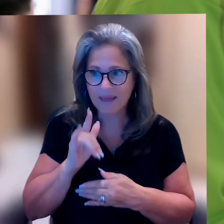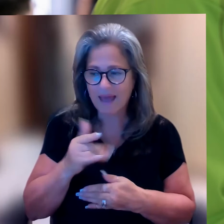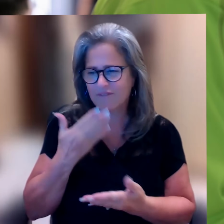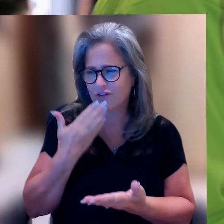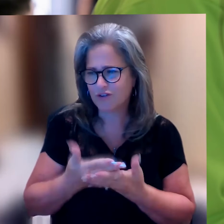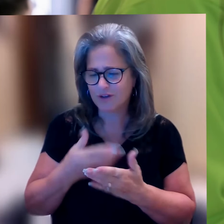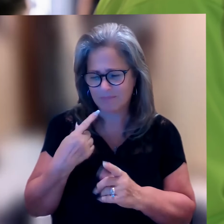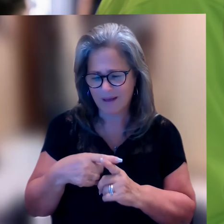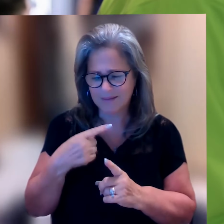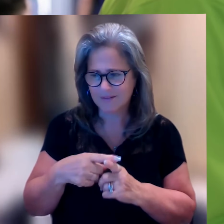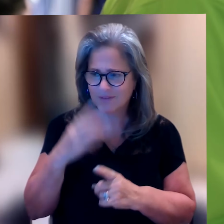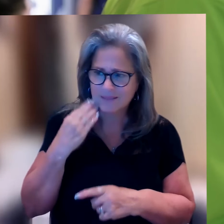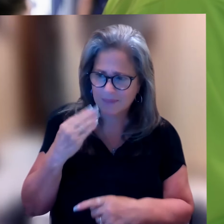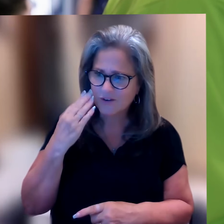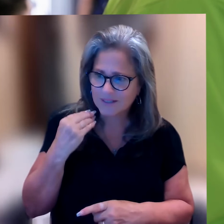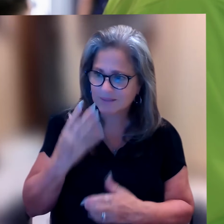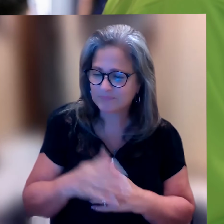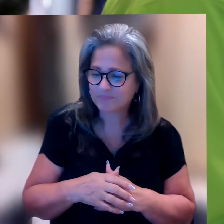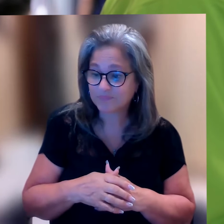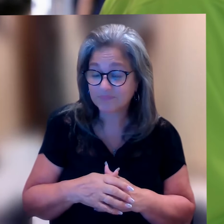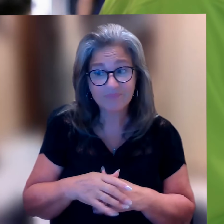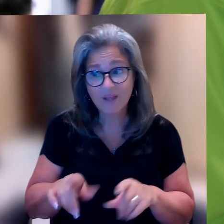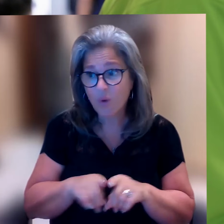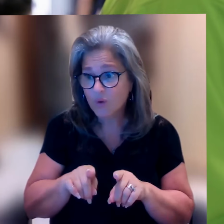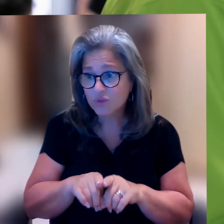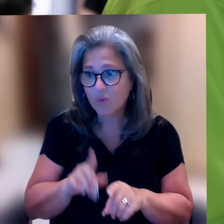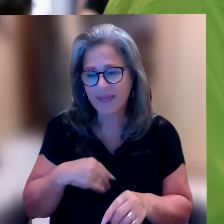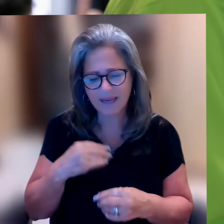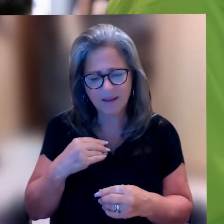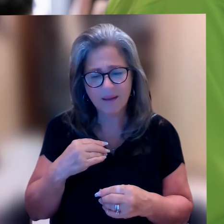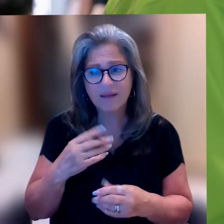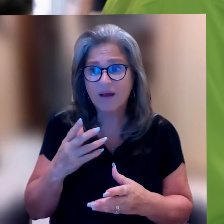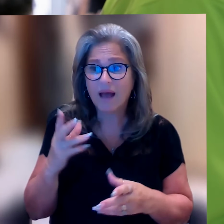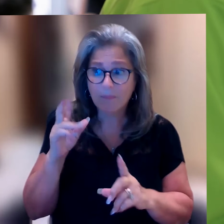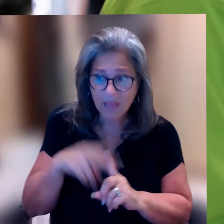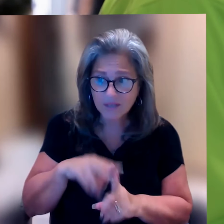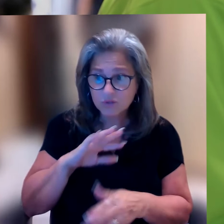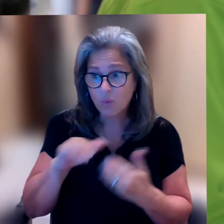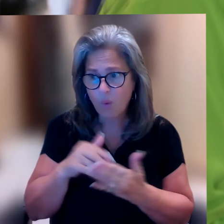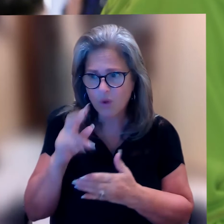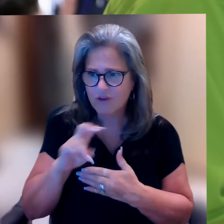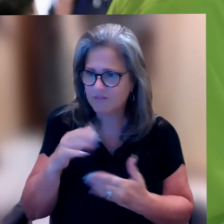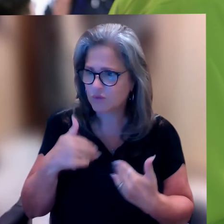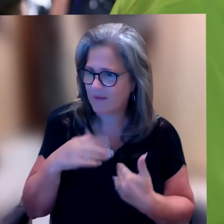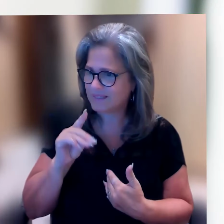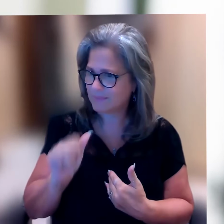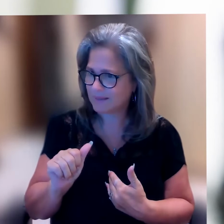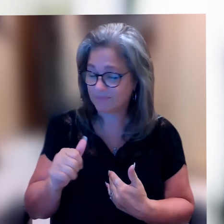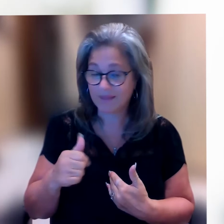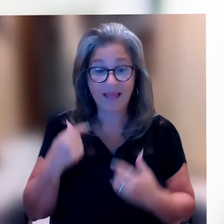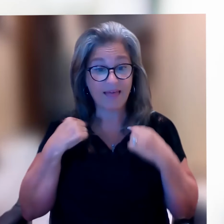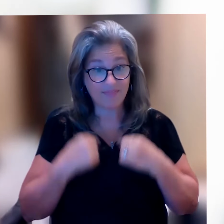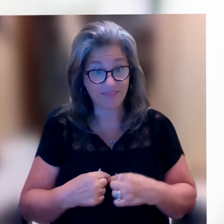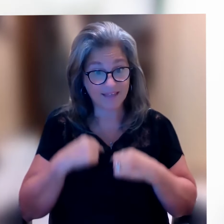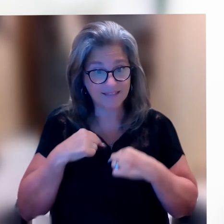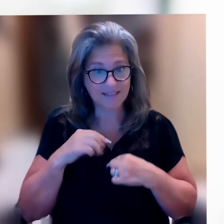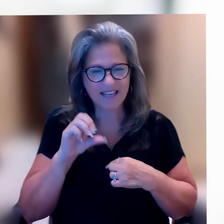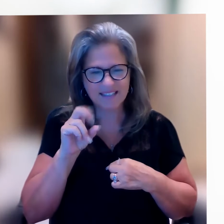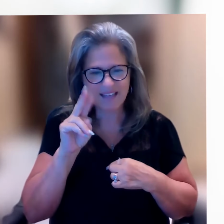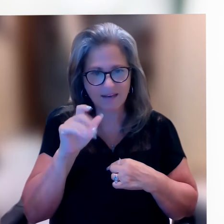good experience, to have a positive experience. And certainly that applies to travelers with disabilities as well. So this is our sunflower lanyard.